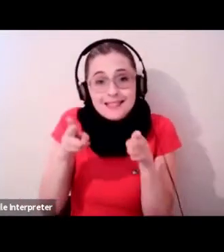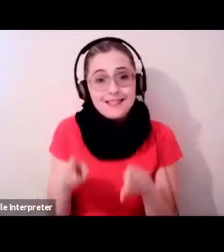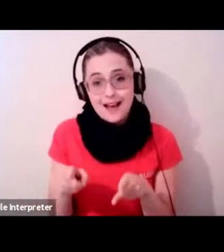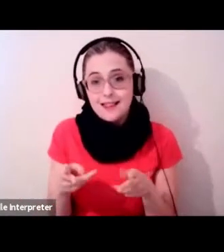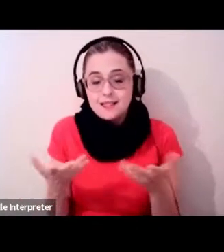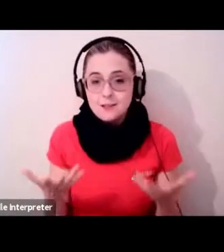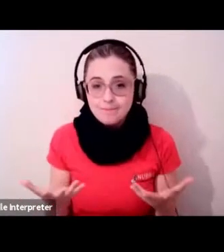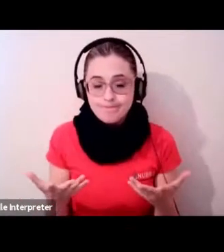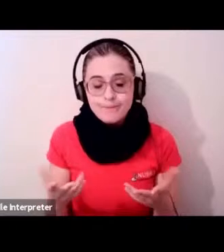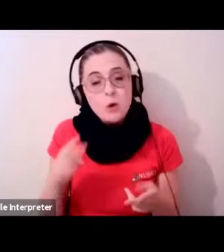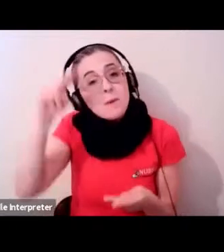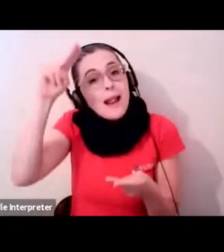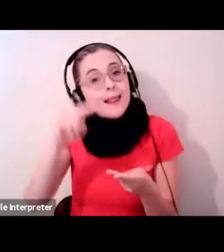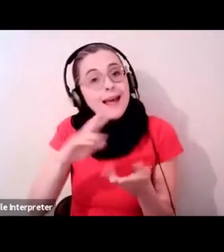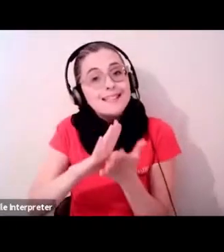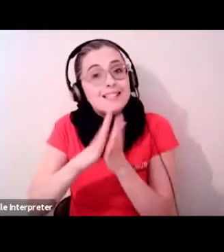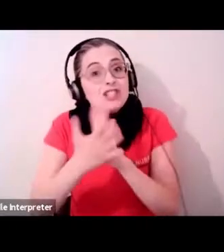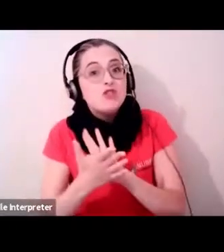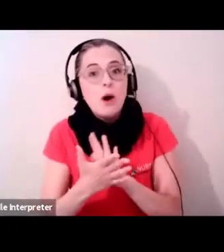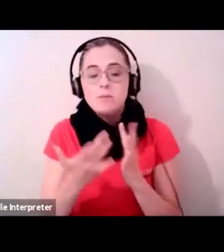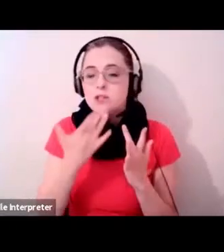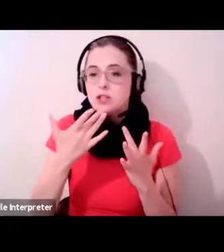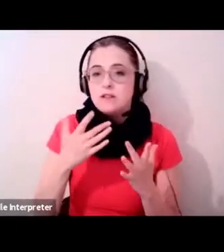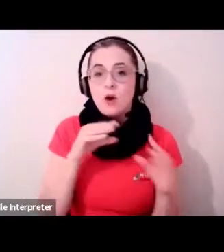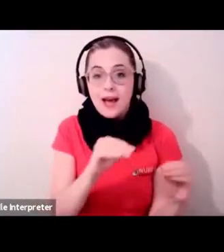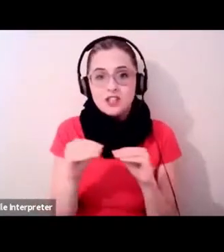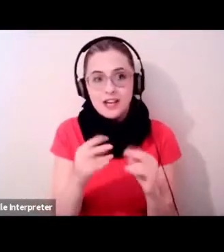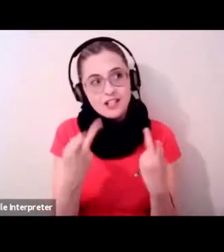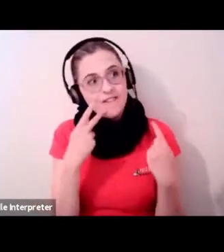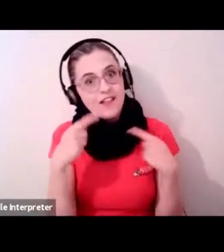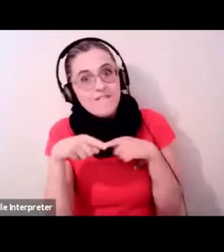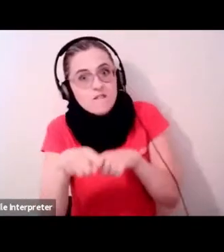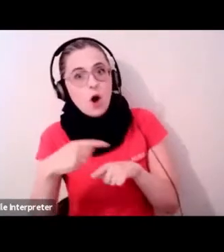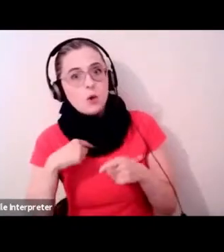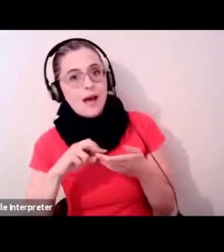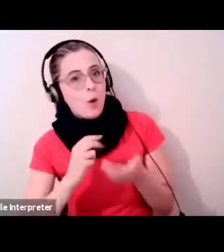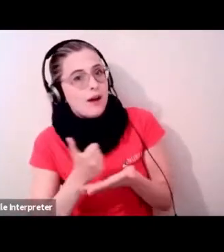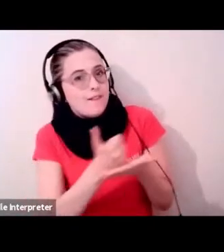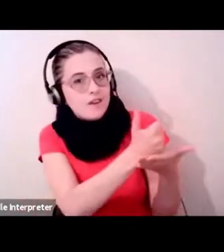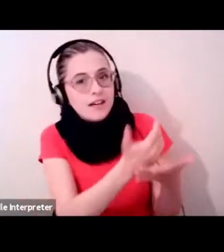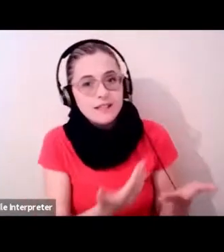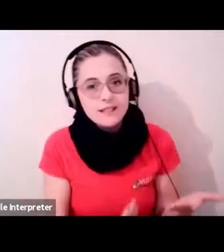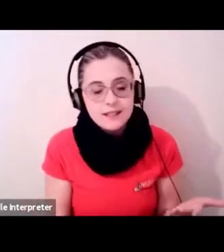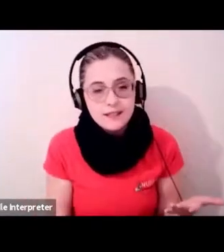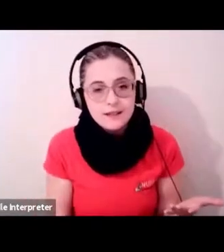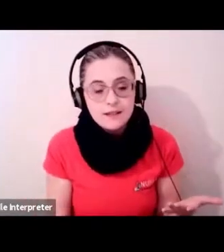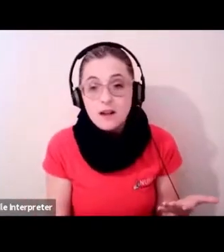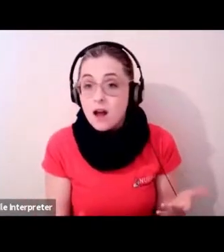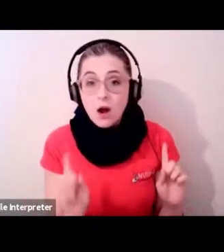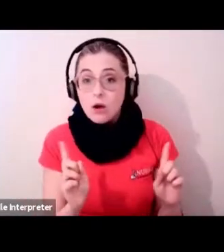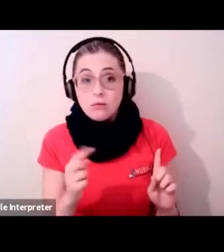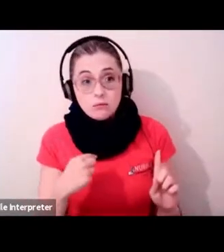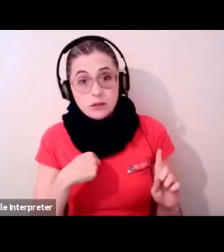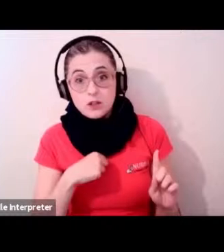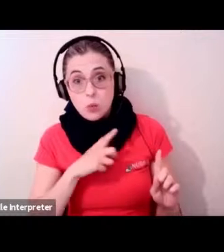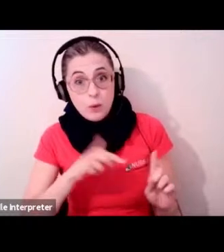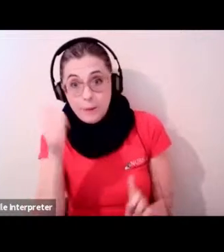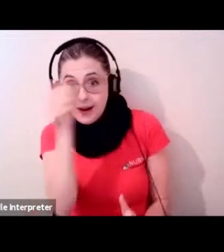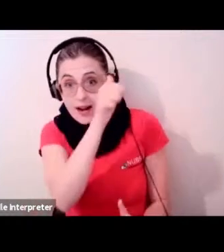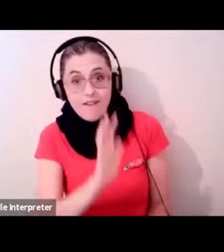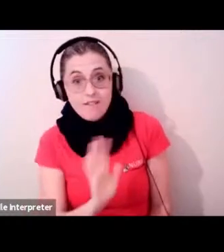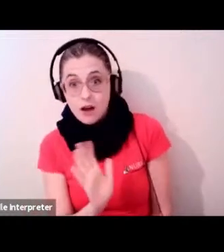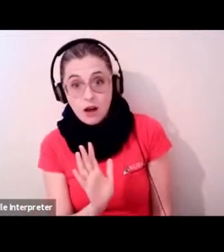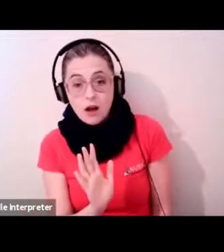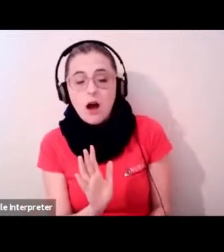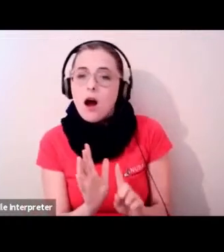less disruption of education if they had followed what we were saying. And that wasn't because we were particularly clever. It